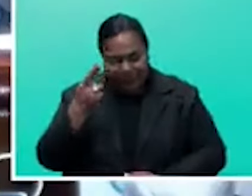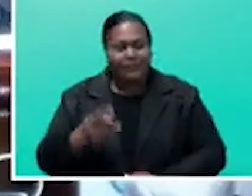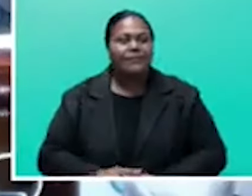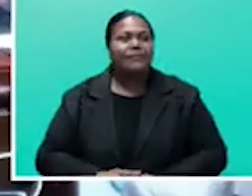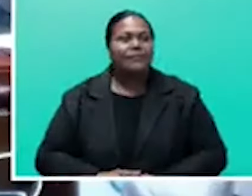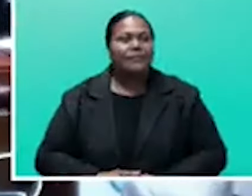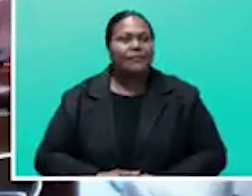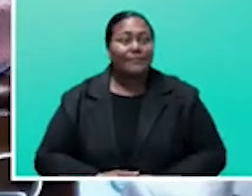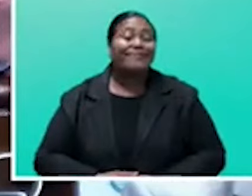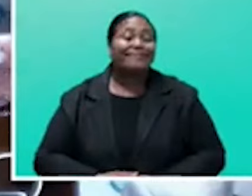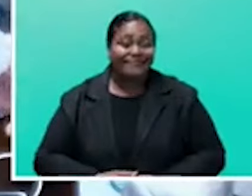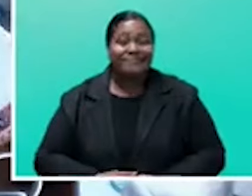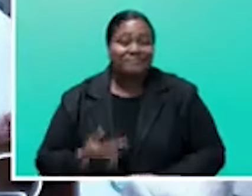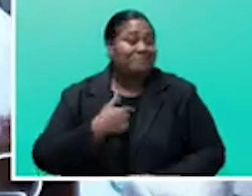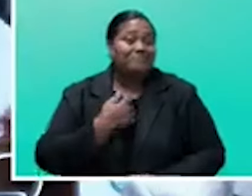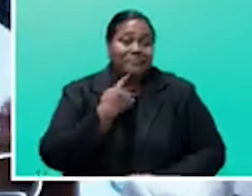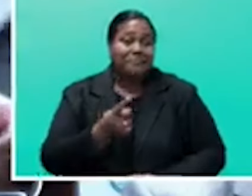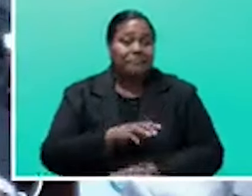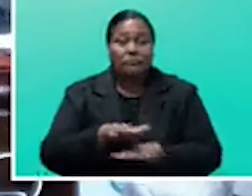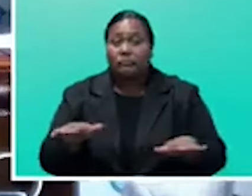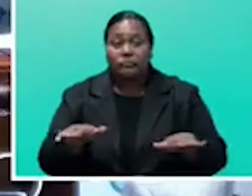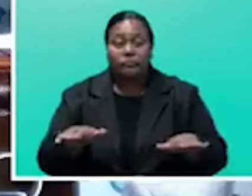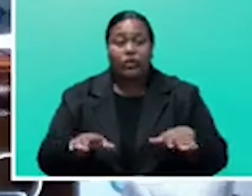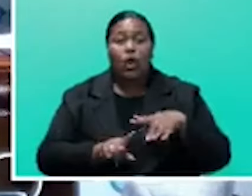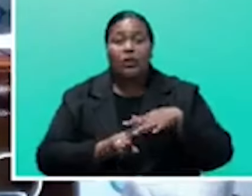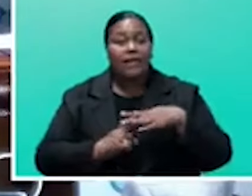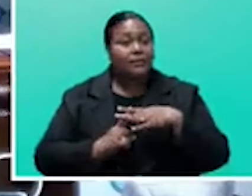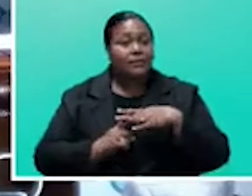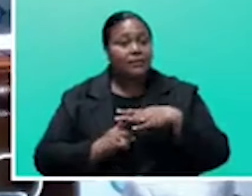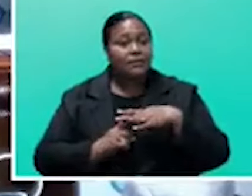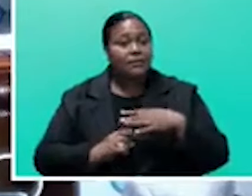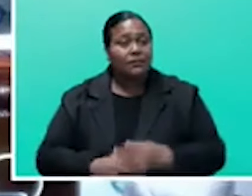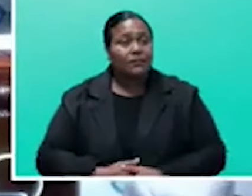I was referring to in the context of Mr. Speaker, that